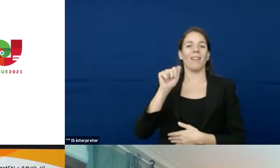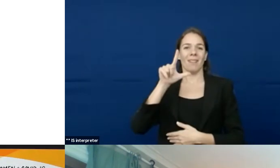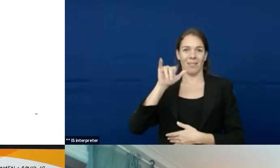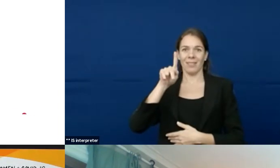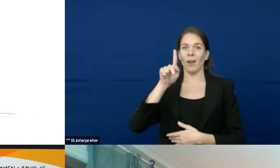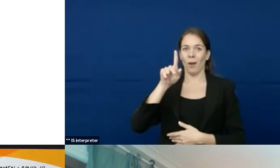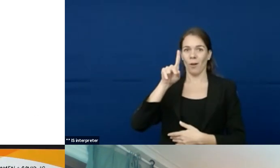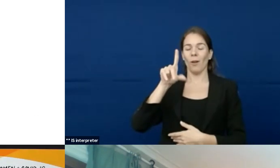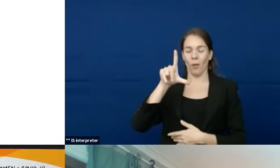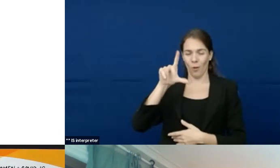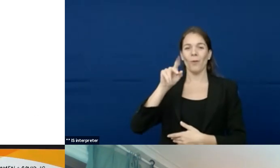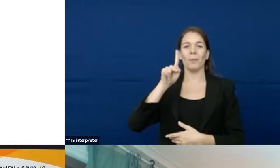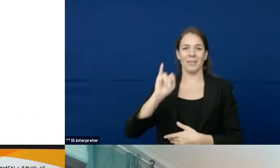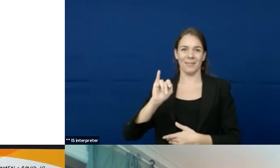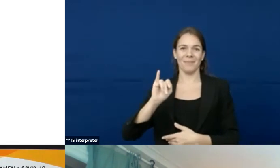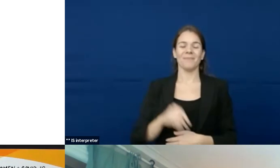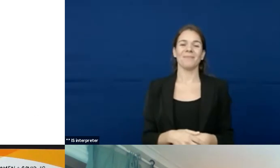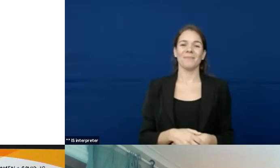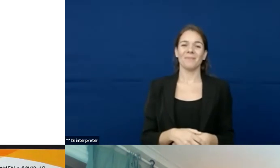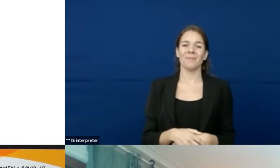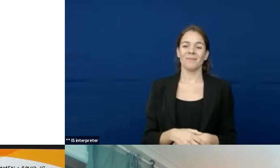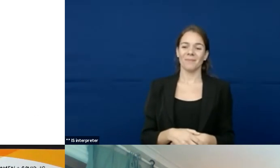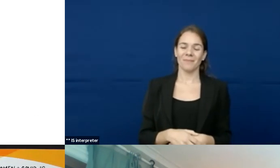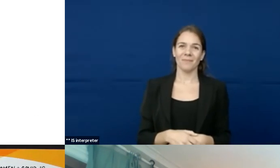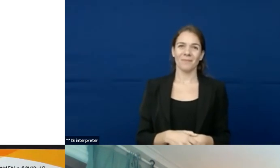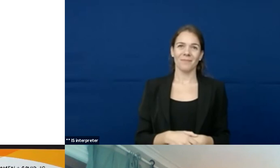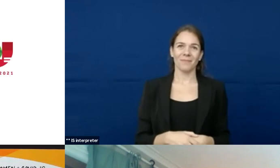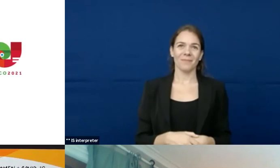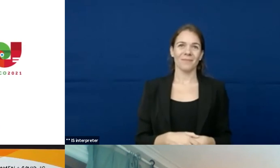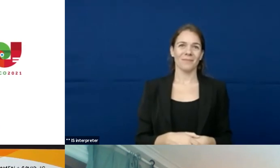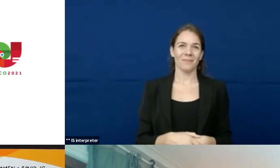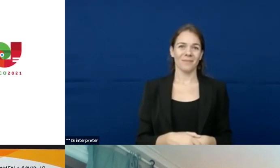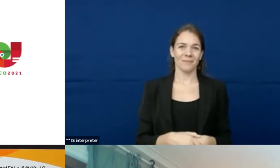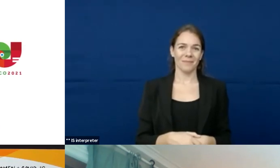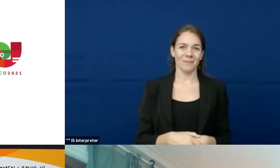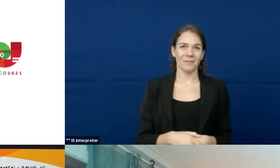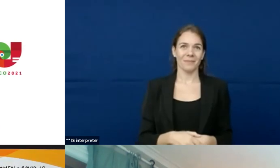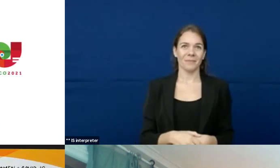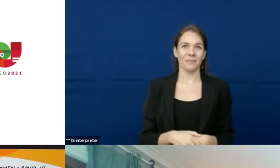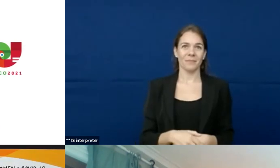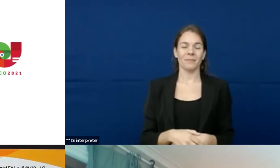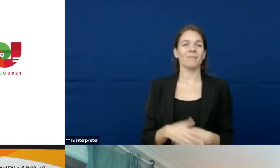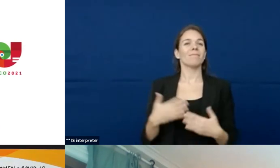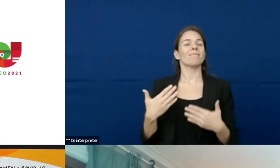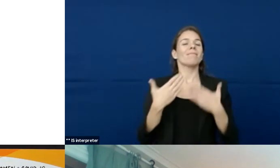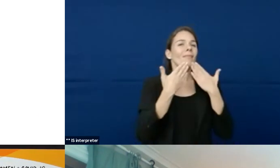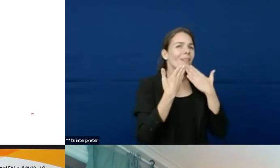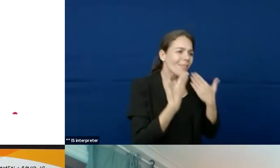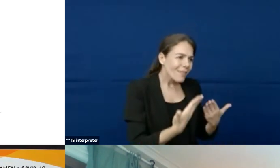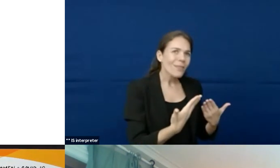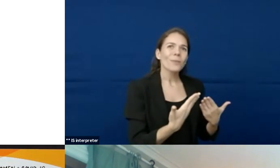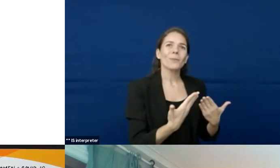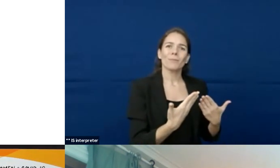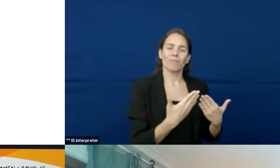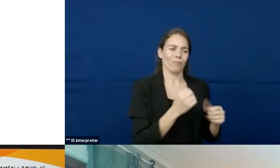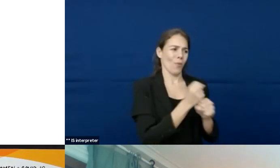promising words. I really have to say that personally, I'm really hopeful and convinced, having